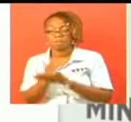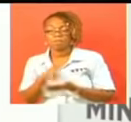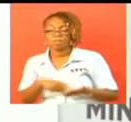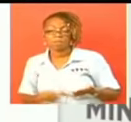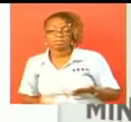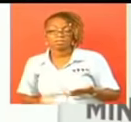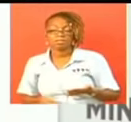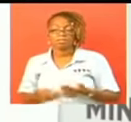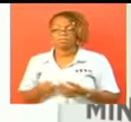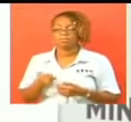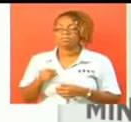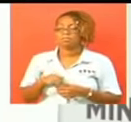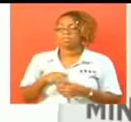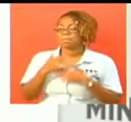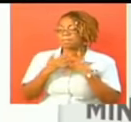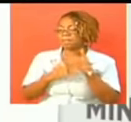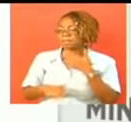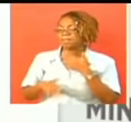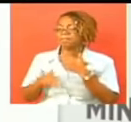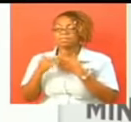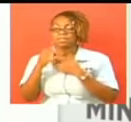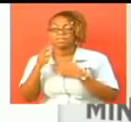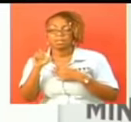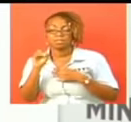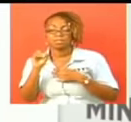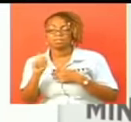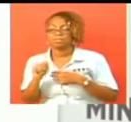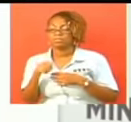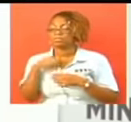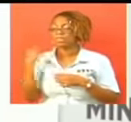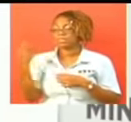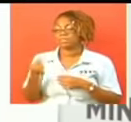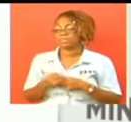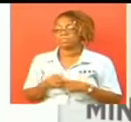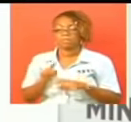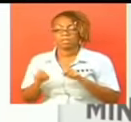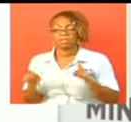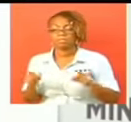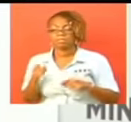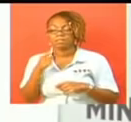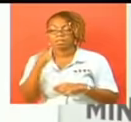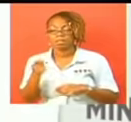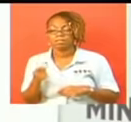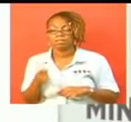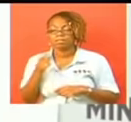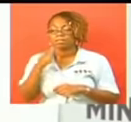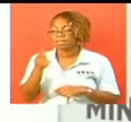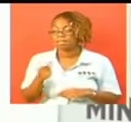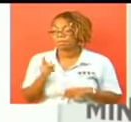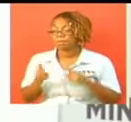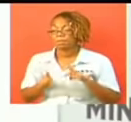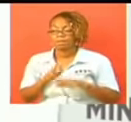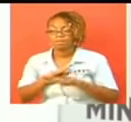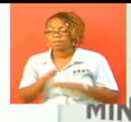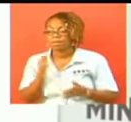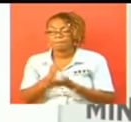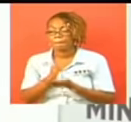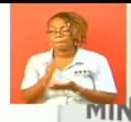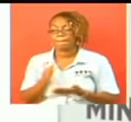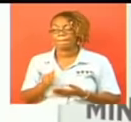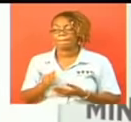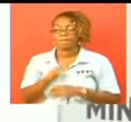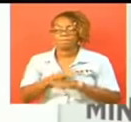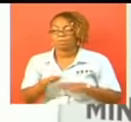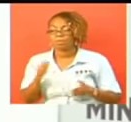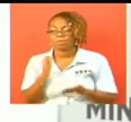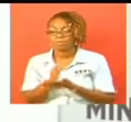not stop their contraceptive and then try to take the vaccine, because in fact, pregnancy has a greater